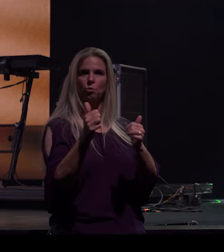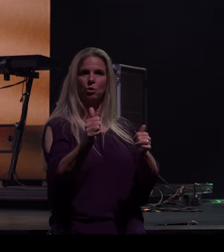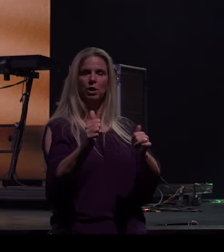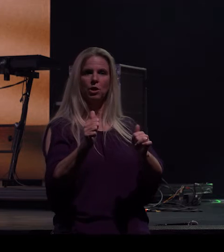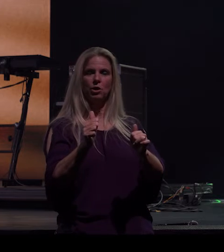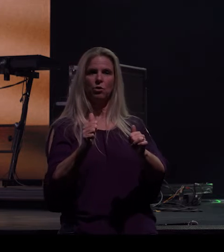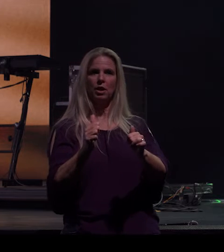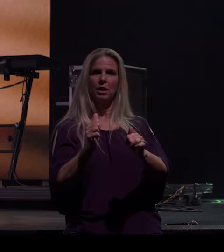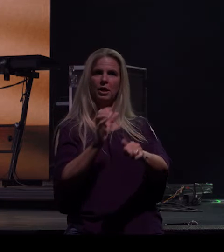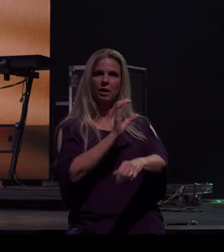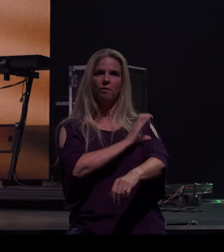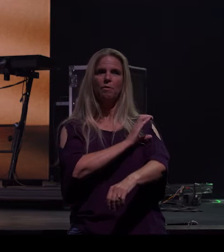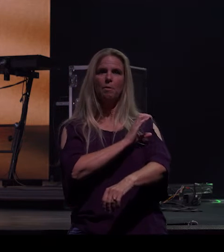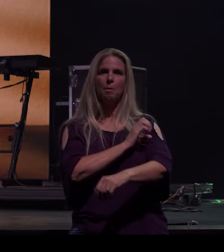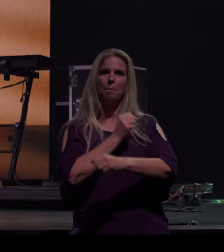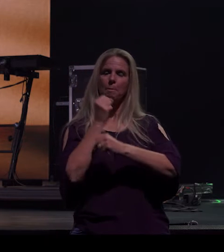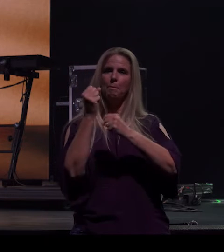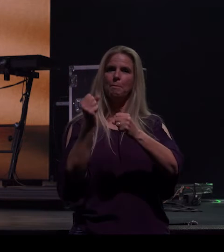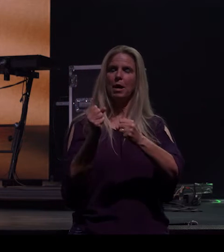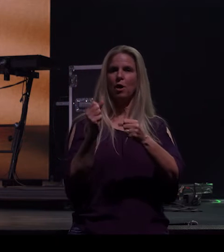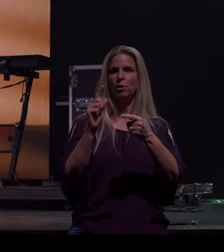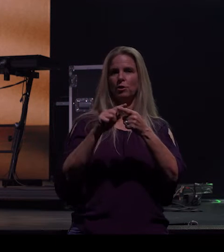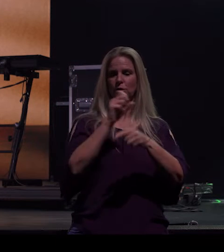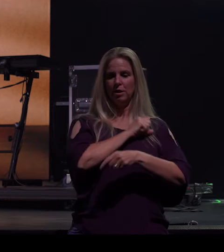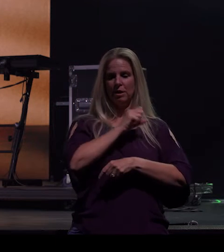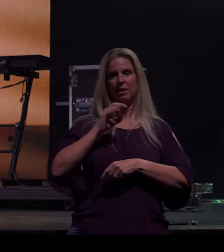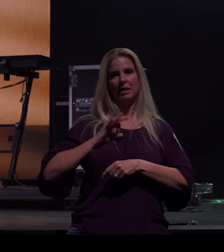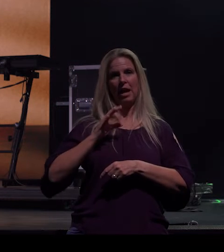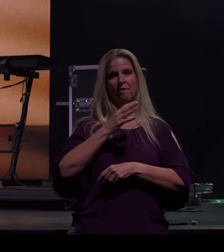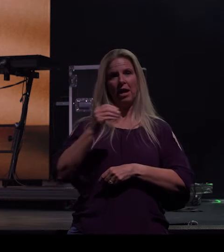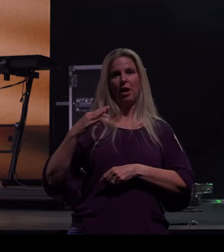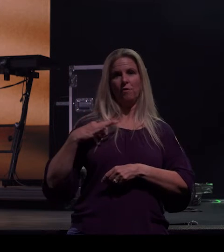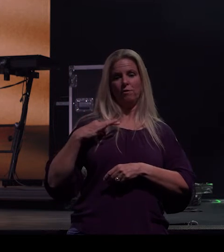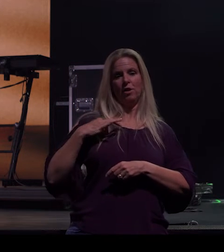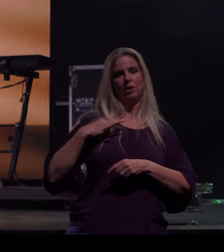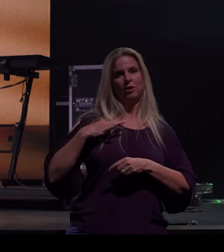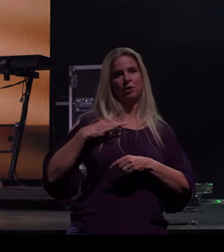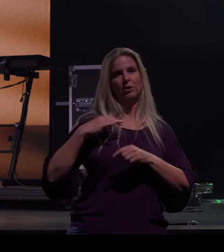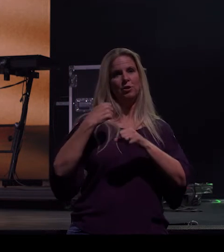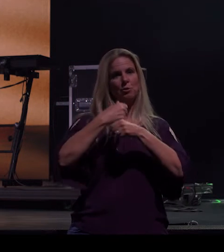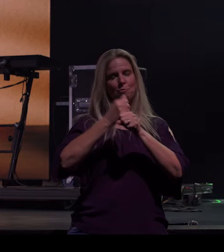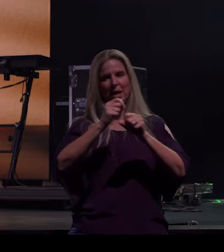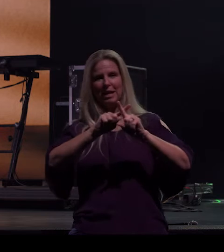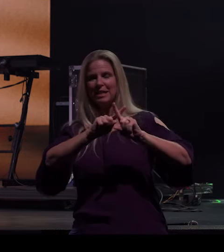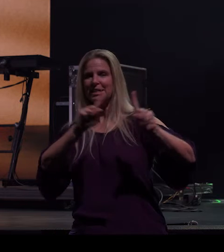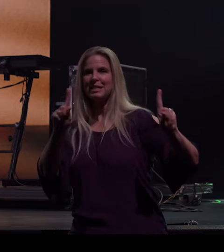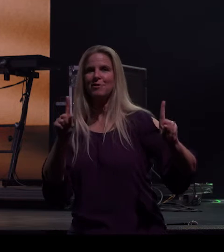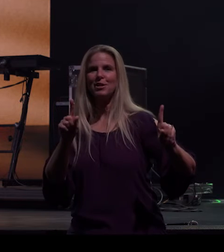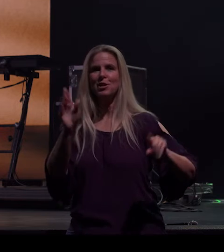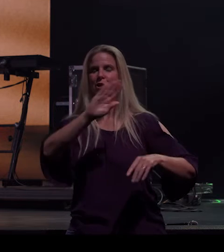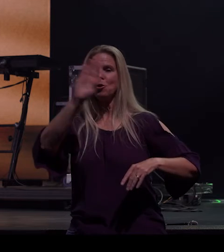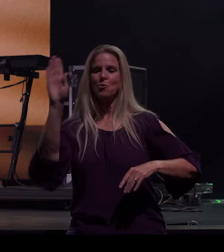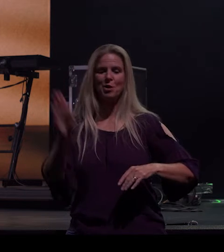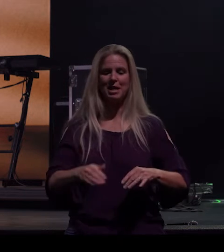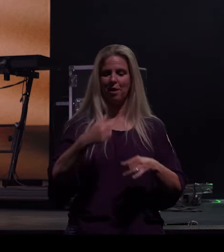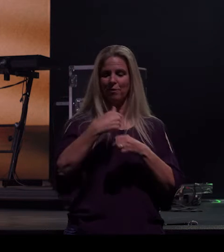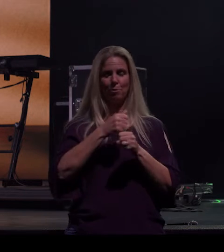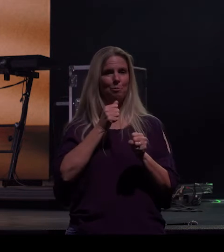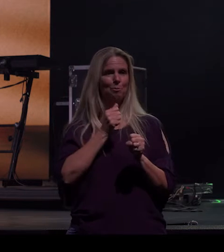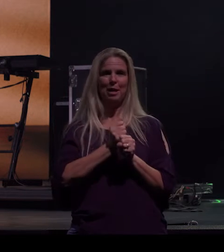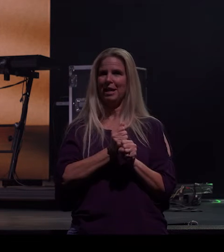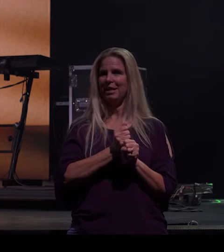and our volunteers at CCV to go make a difference because that's the way it was designed to be. You were never